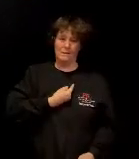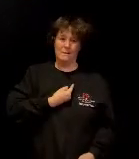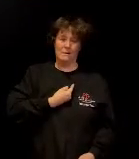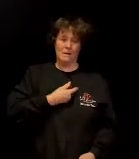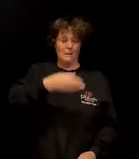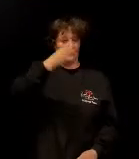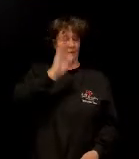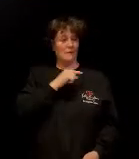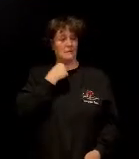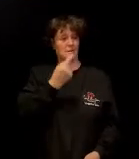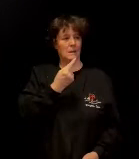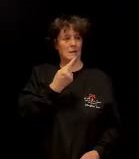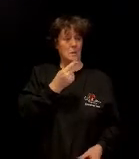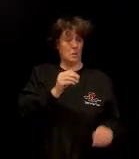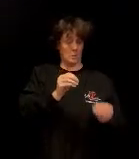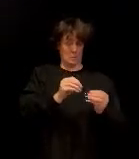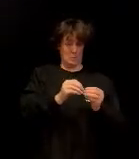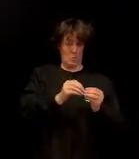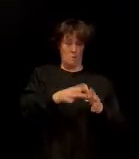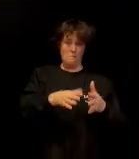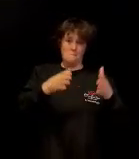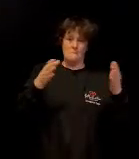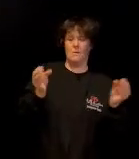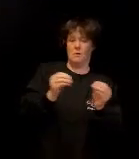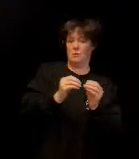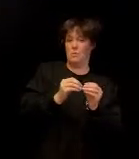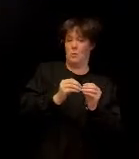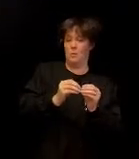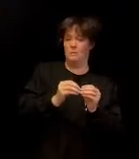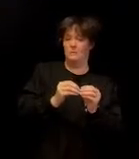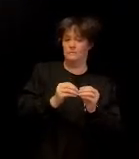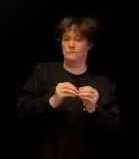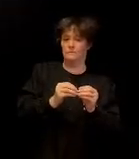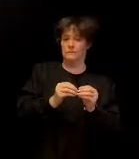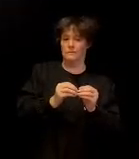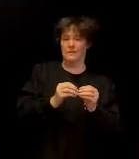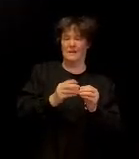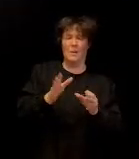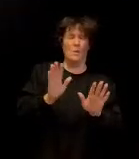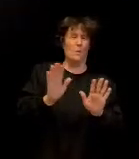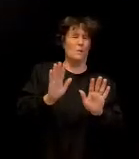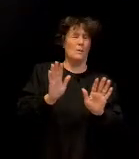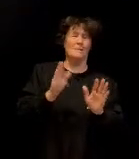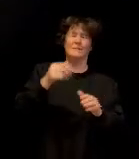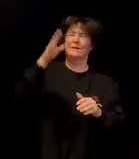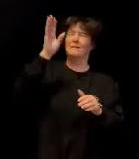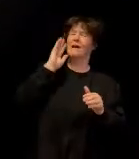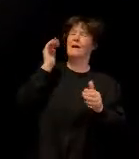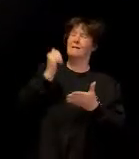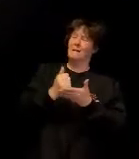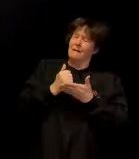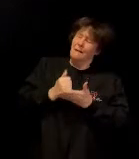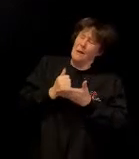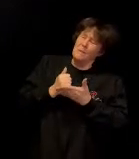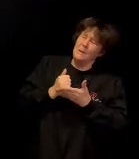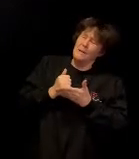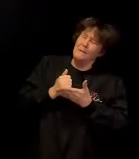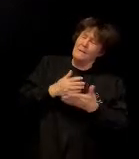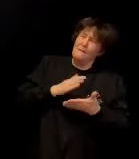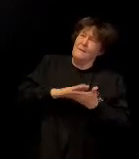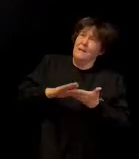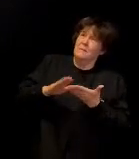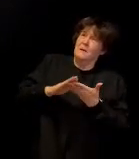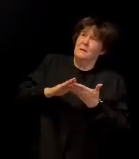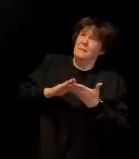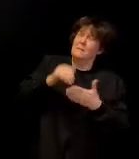more to this than what you have going on. And I thought, God, help me and forgive me for being closed off and forgive me for